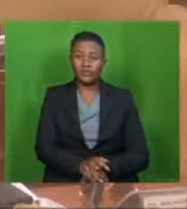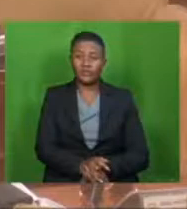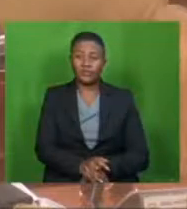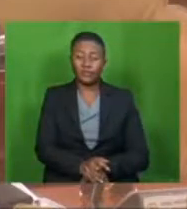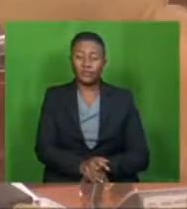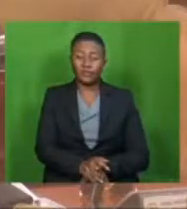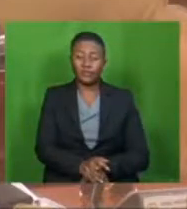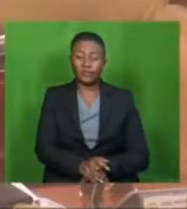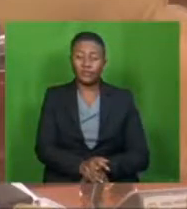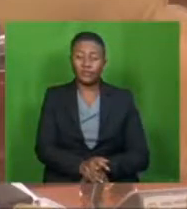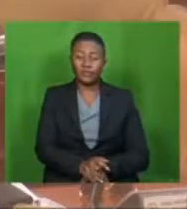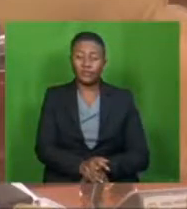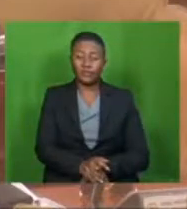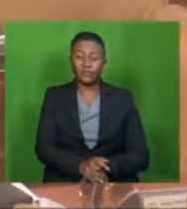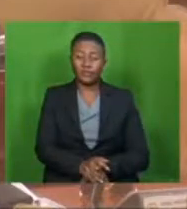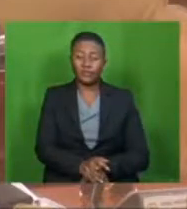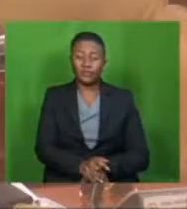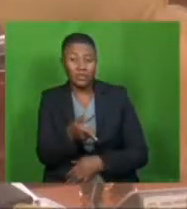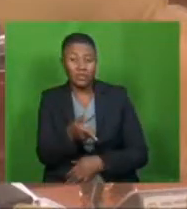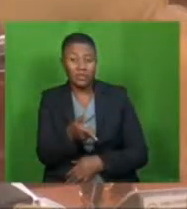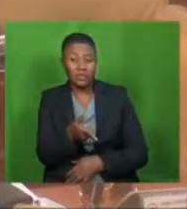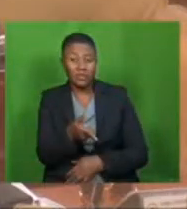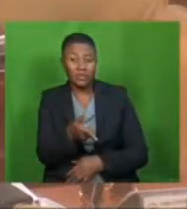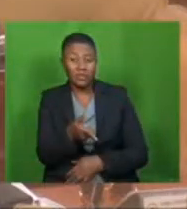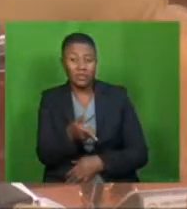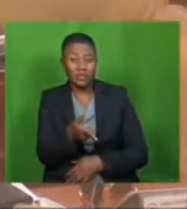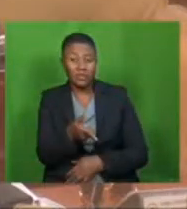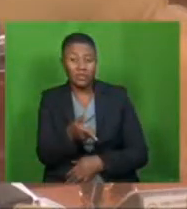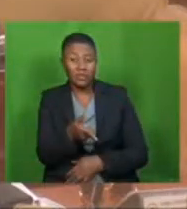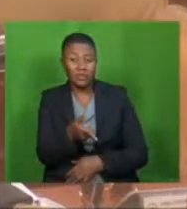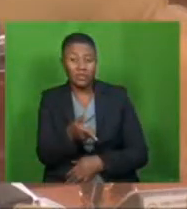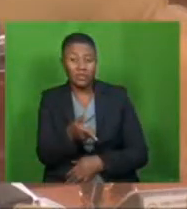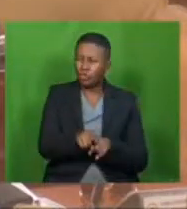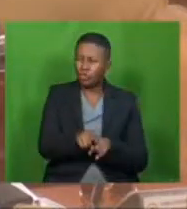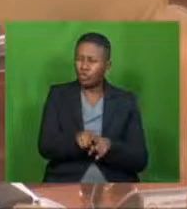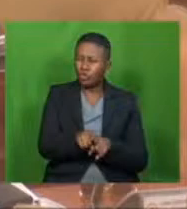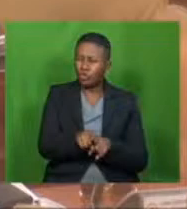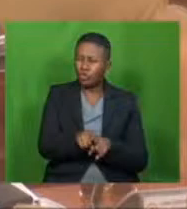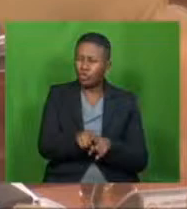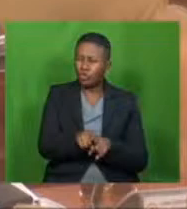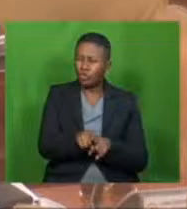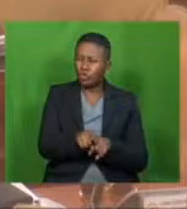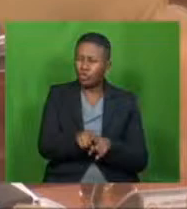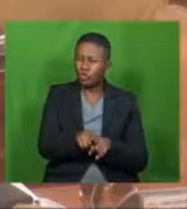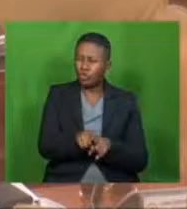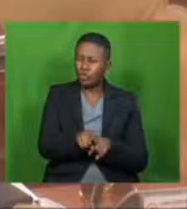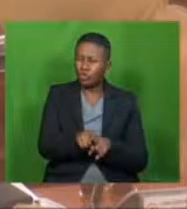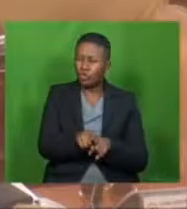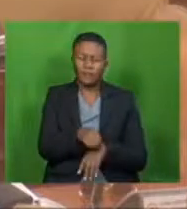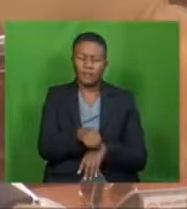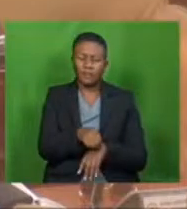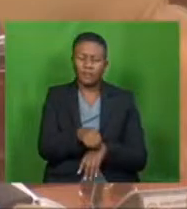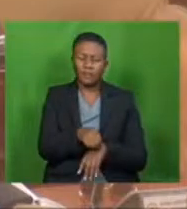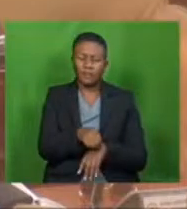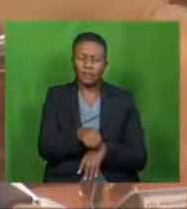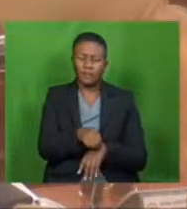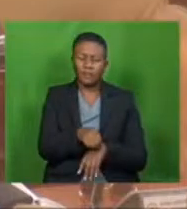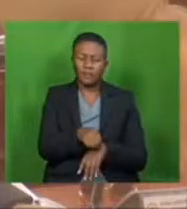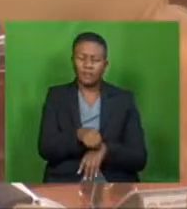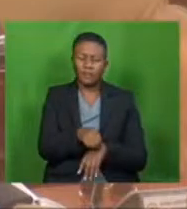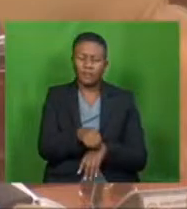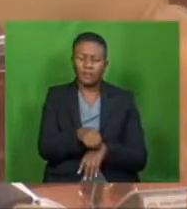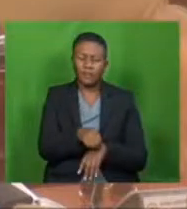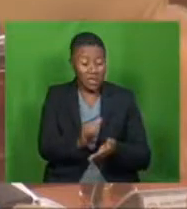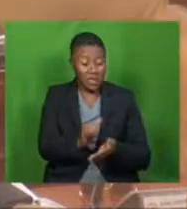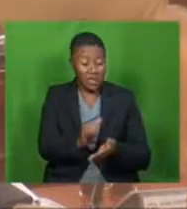process of denudation is often natural. And so I want to suggest that in addition to